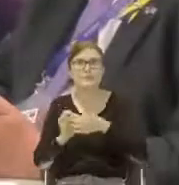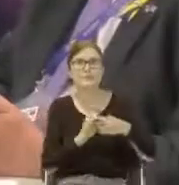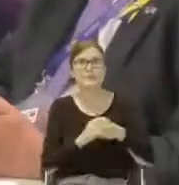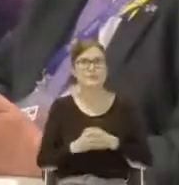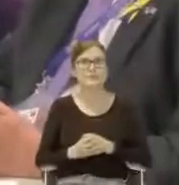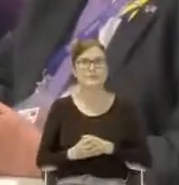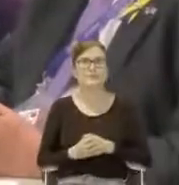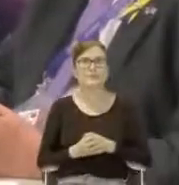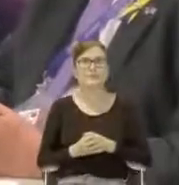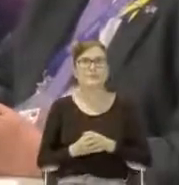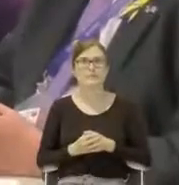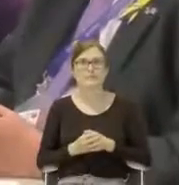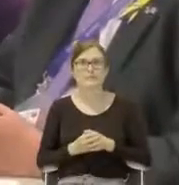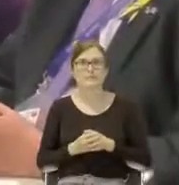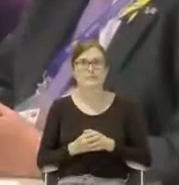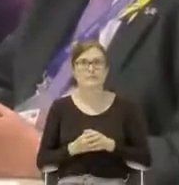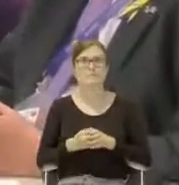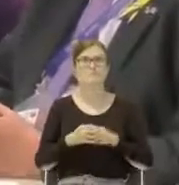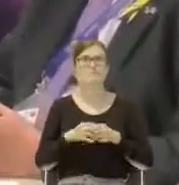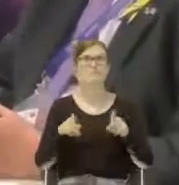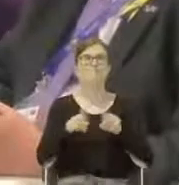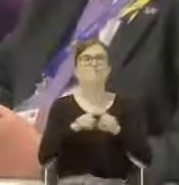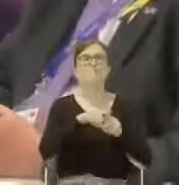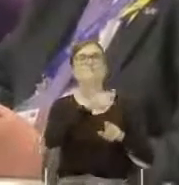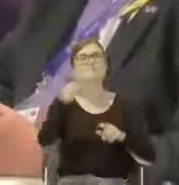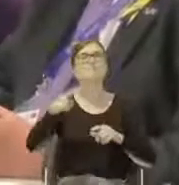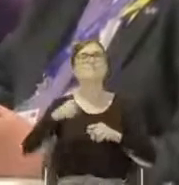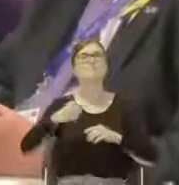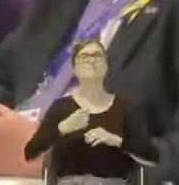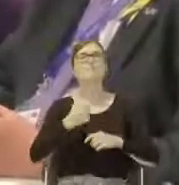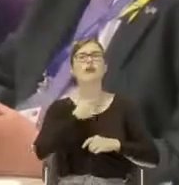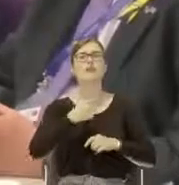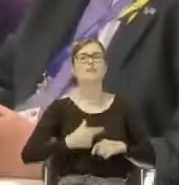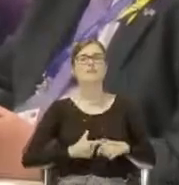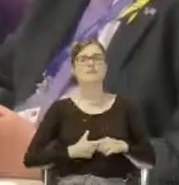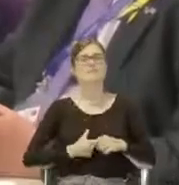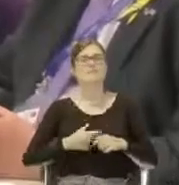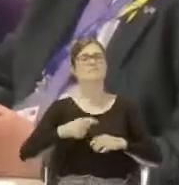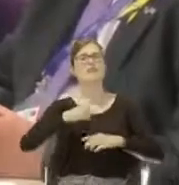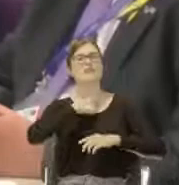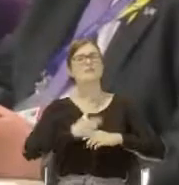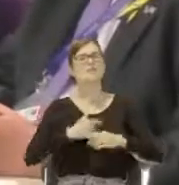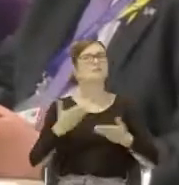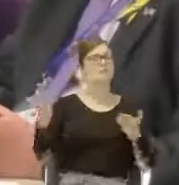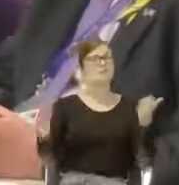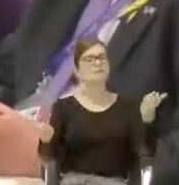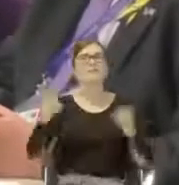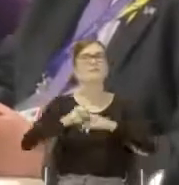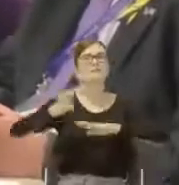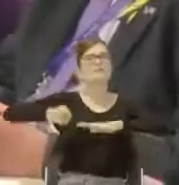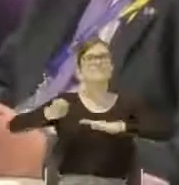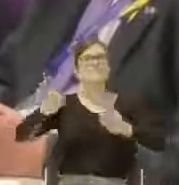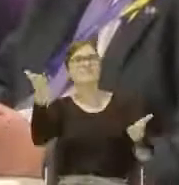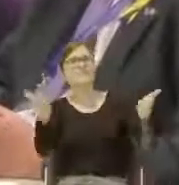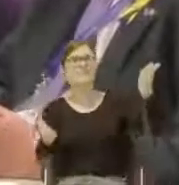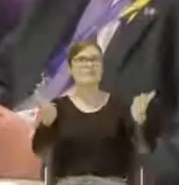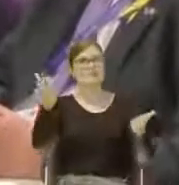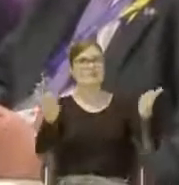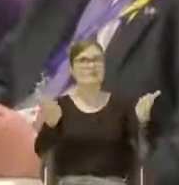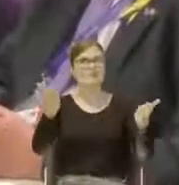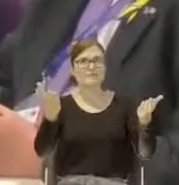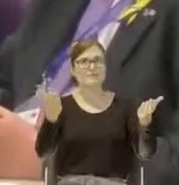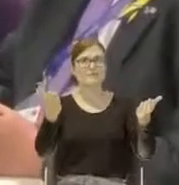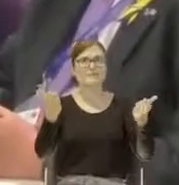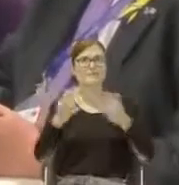core of most wars, whether is it in Mariupol in Ukraine or Sana'a